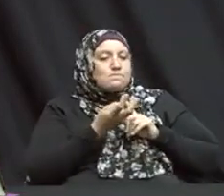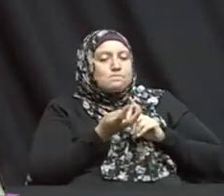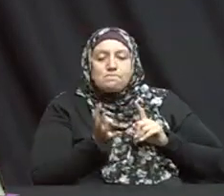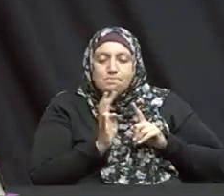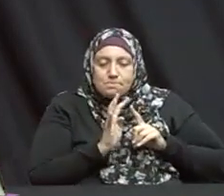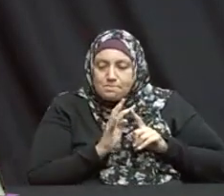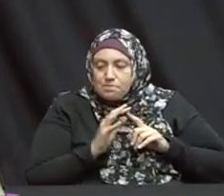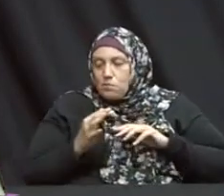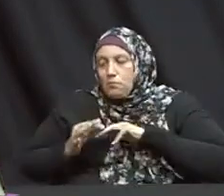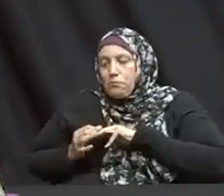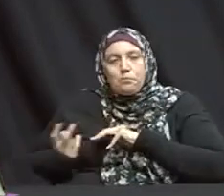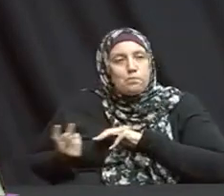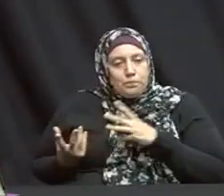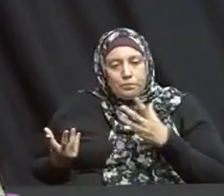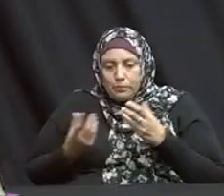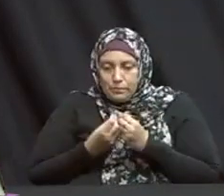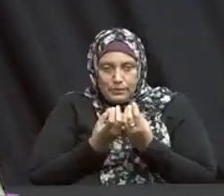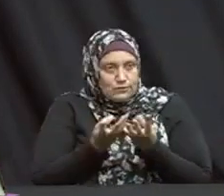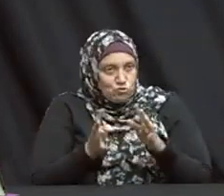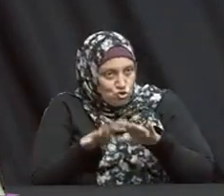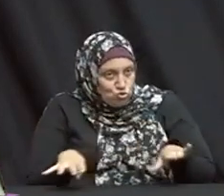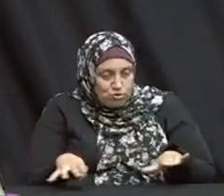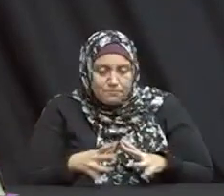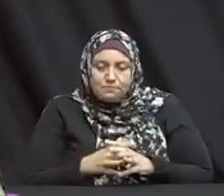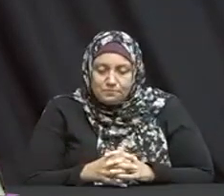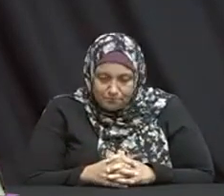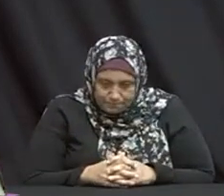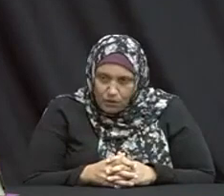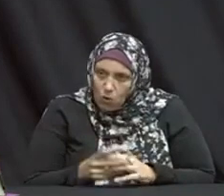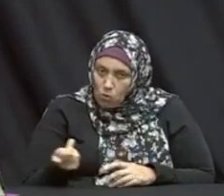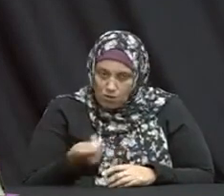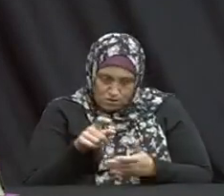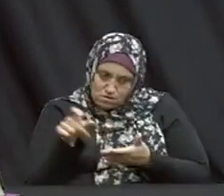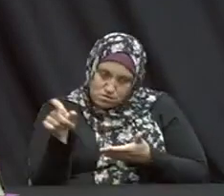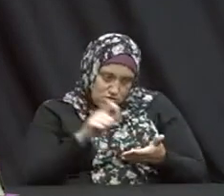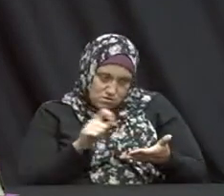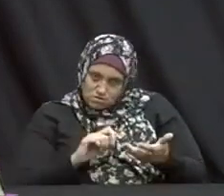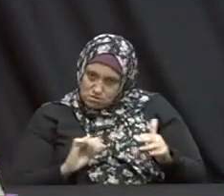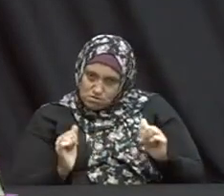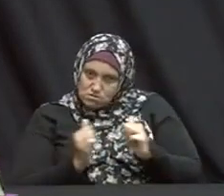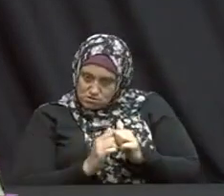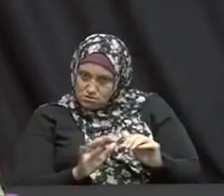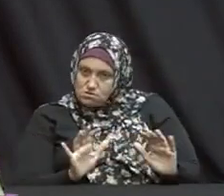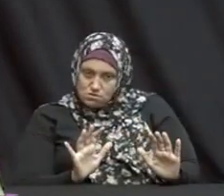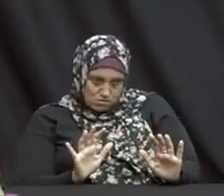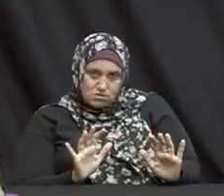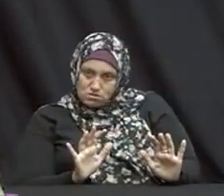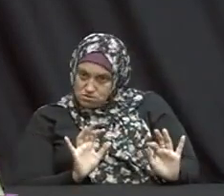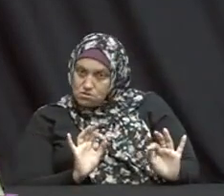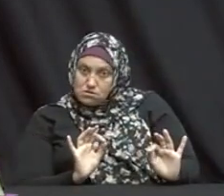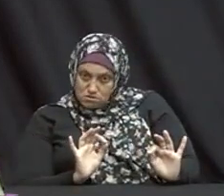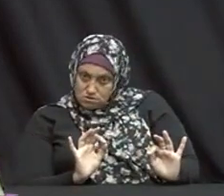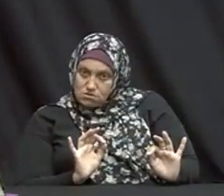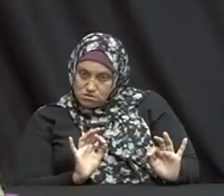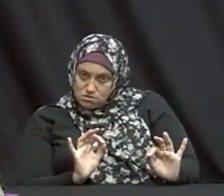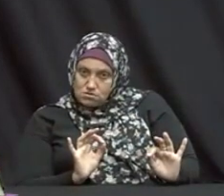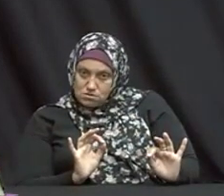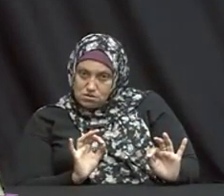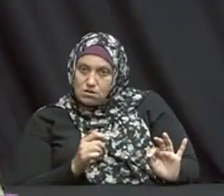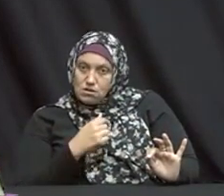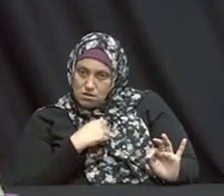wife, and they table the will and they say, this is how I